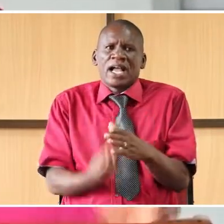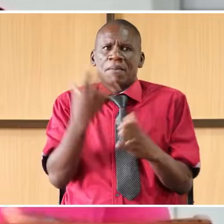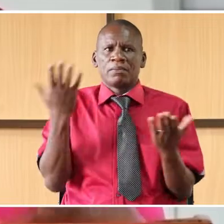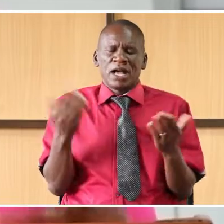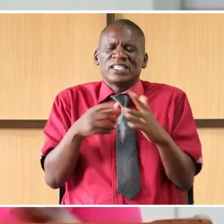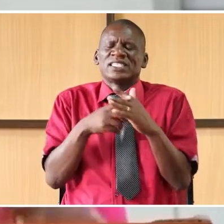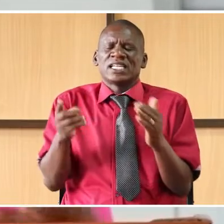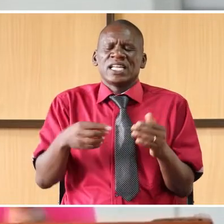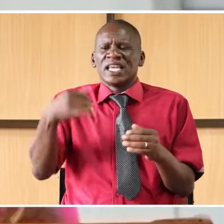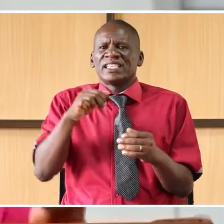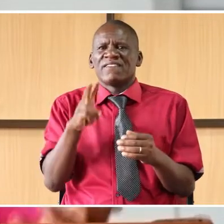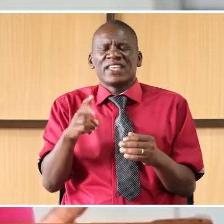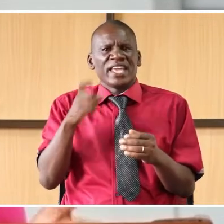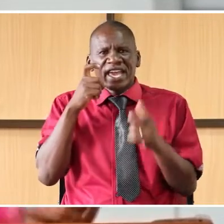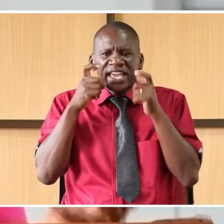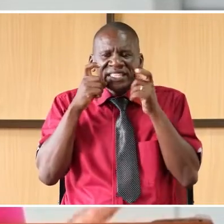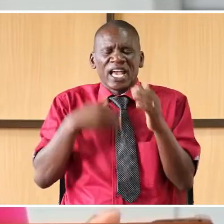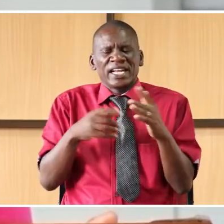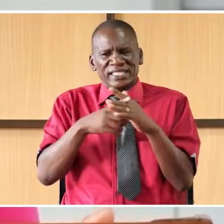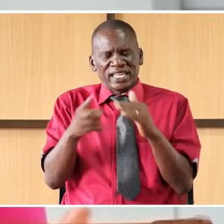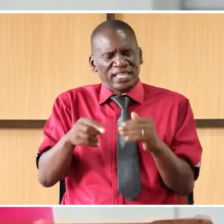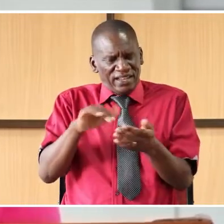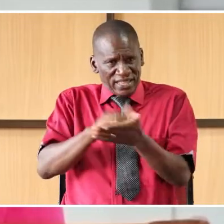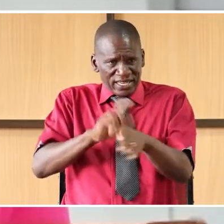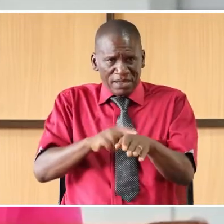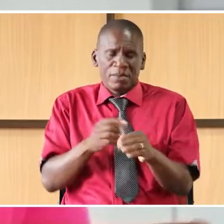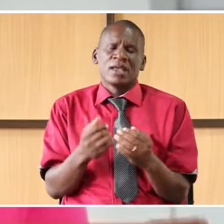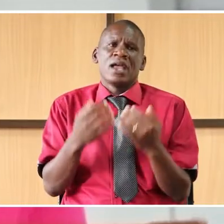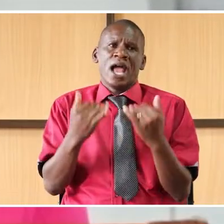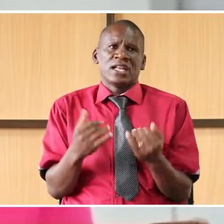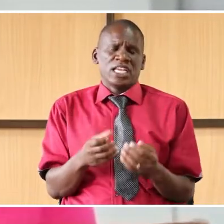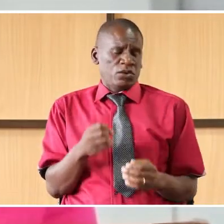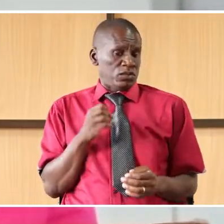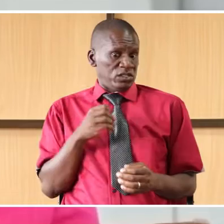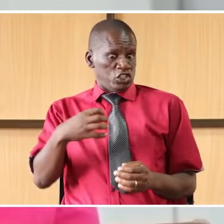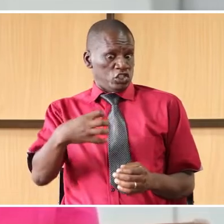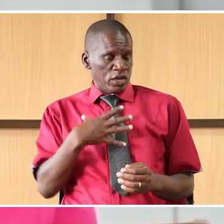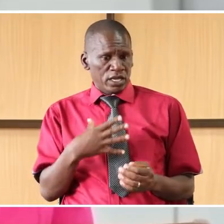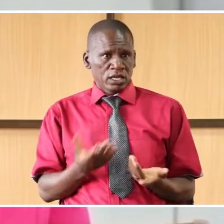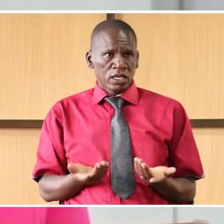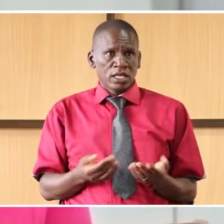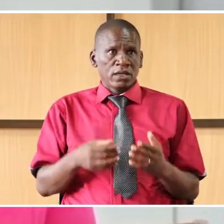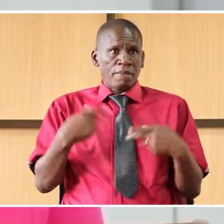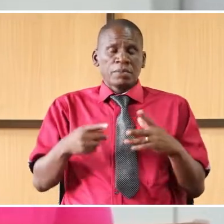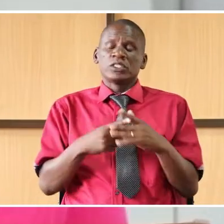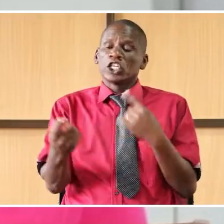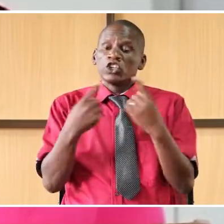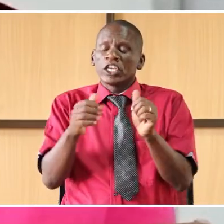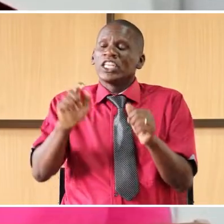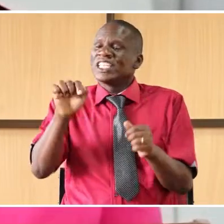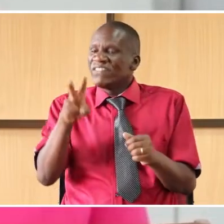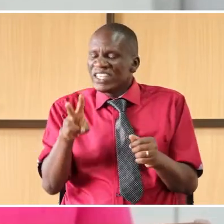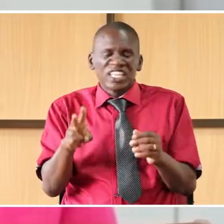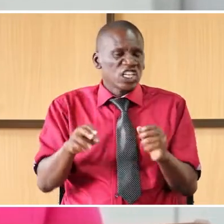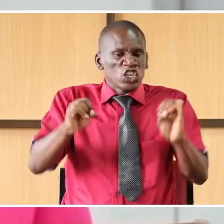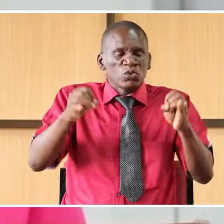just began, the issue of HIV and AIDS. And it was so scaring because they kept talking on the TV, on